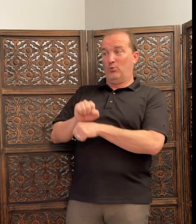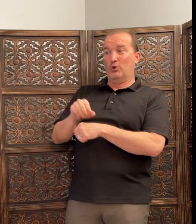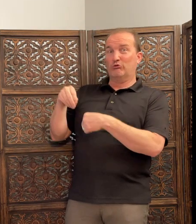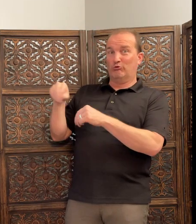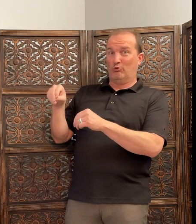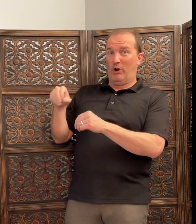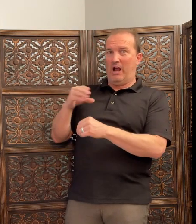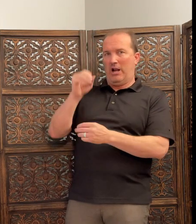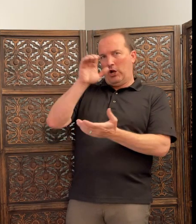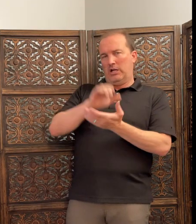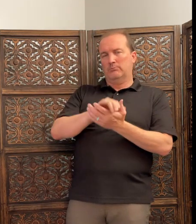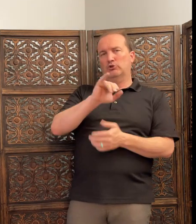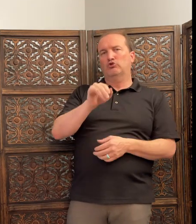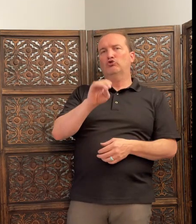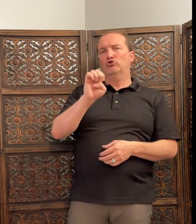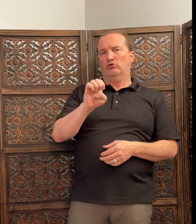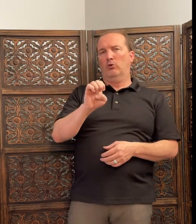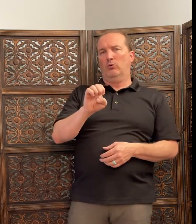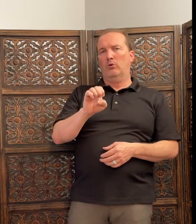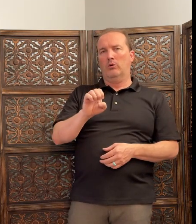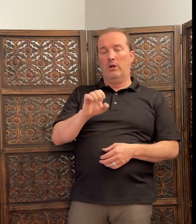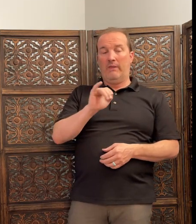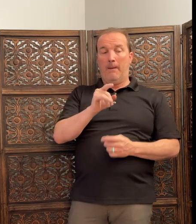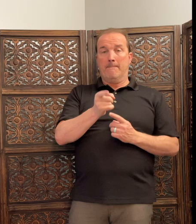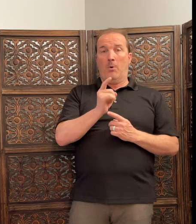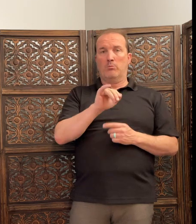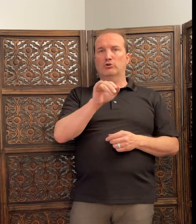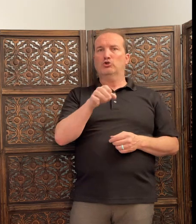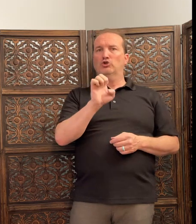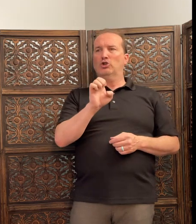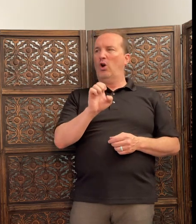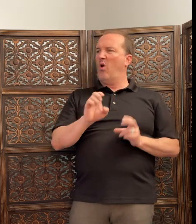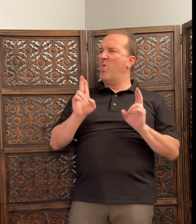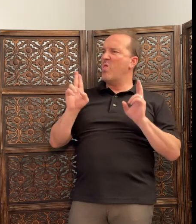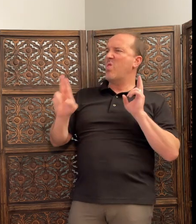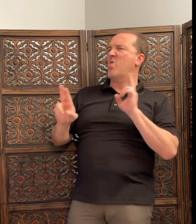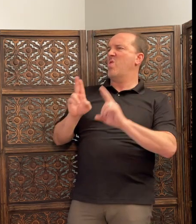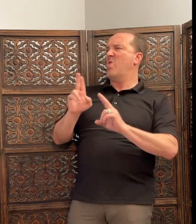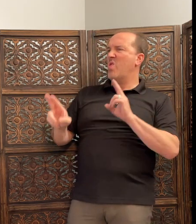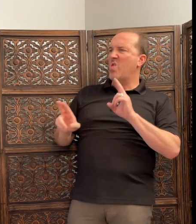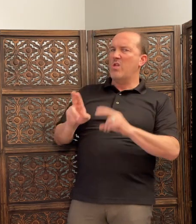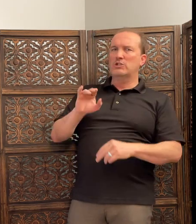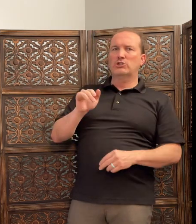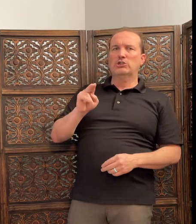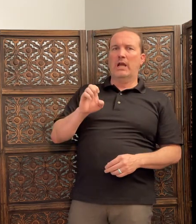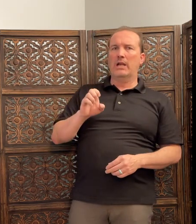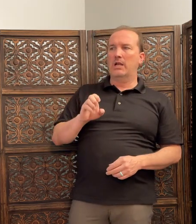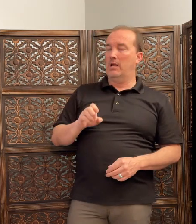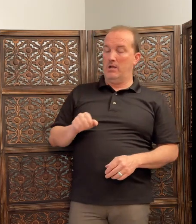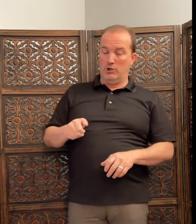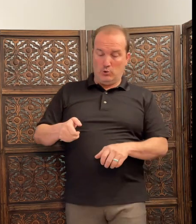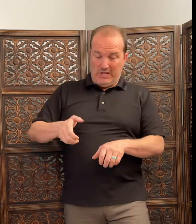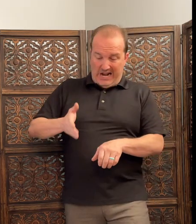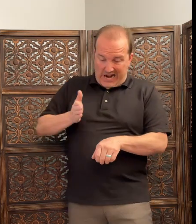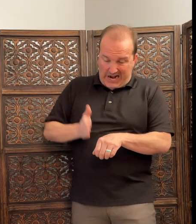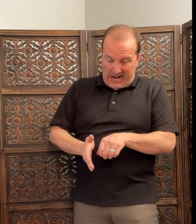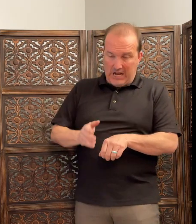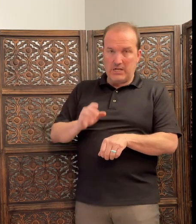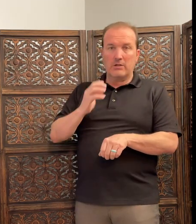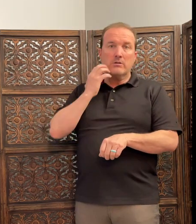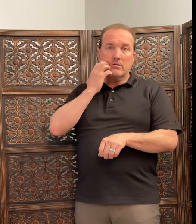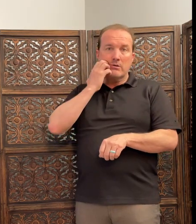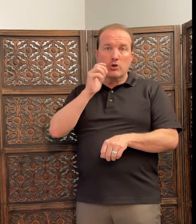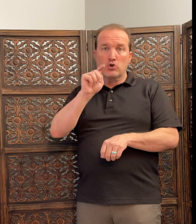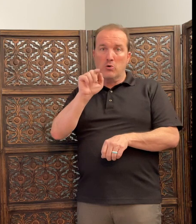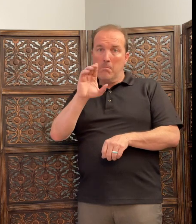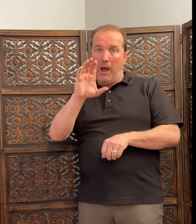and her husband, Joe Starks. In the moment, Joe berates Janie because she has made a mistake cutting tobacco for